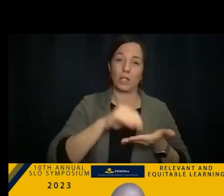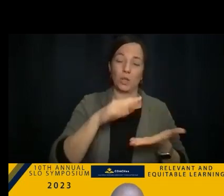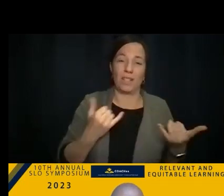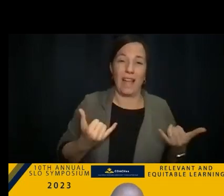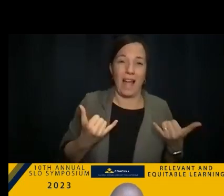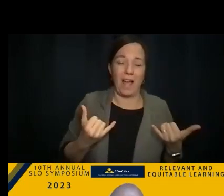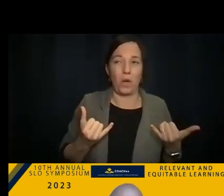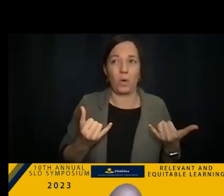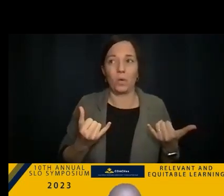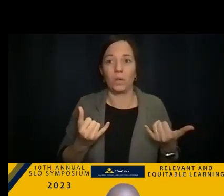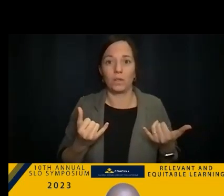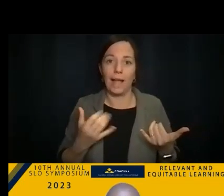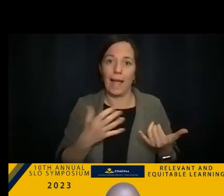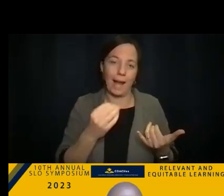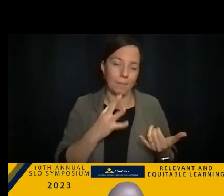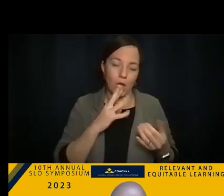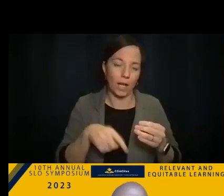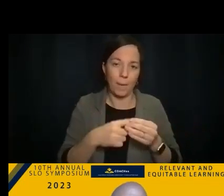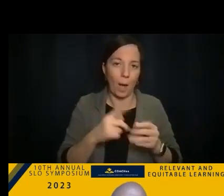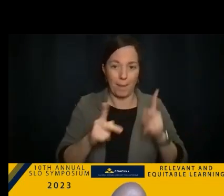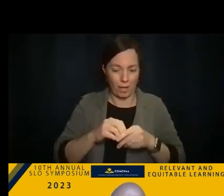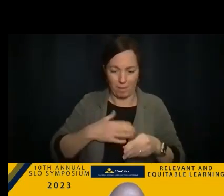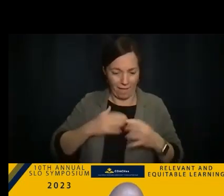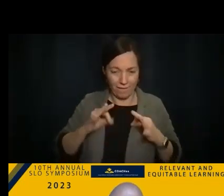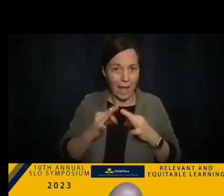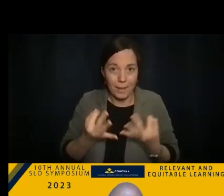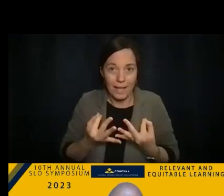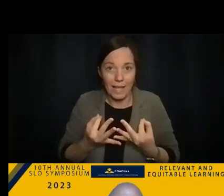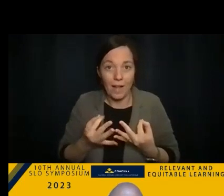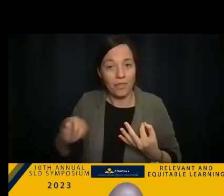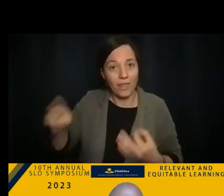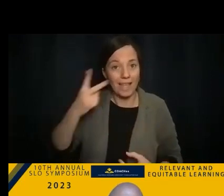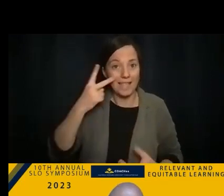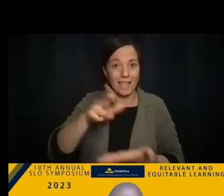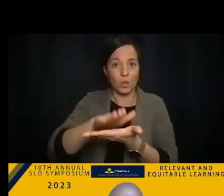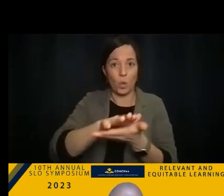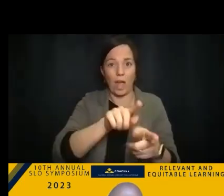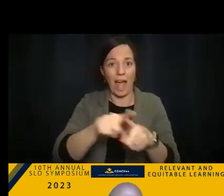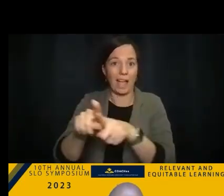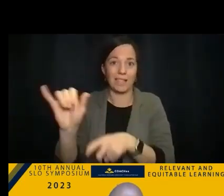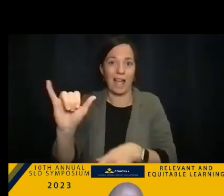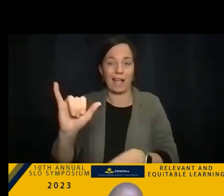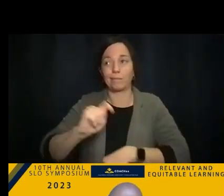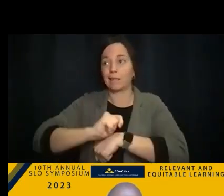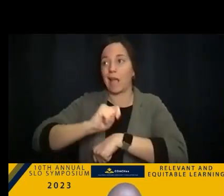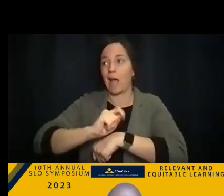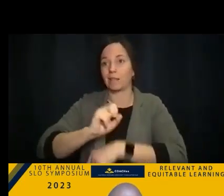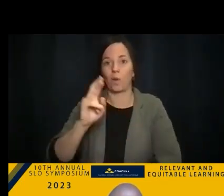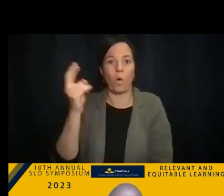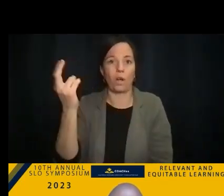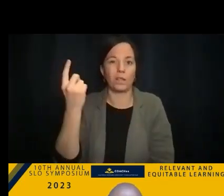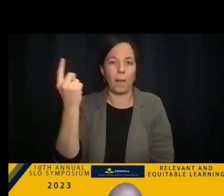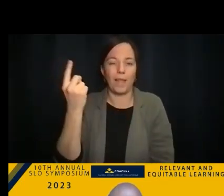nowadays, and I'm talking people in my family, young people in my family, they see school as sort of like a task or something